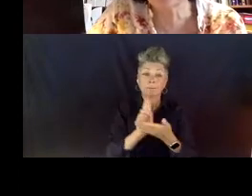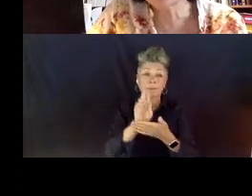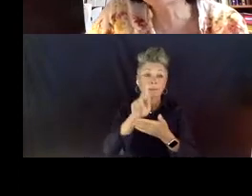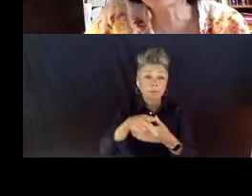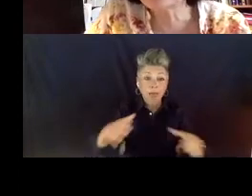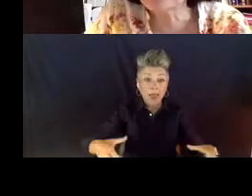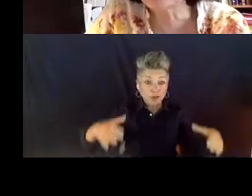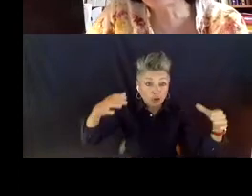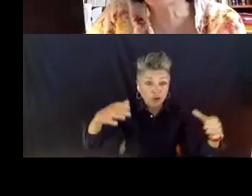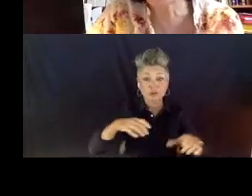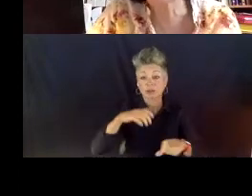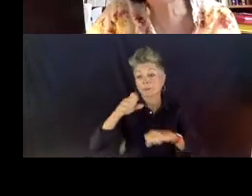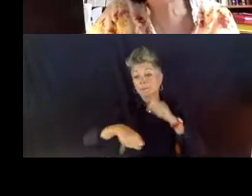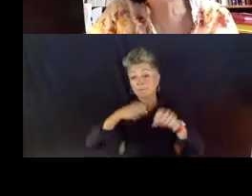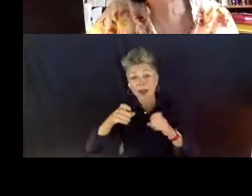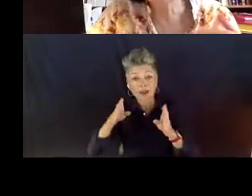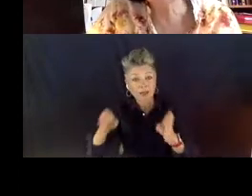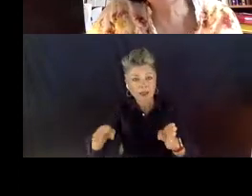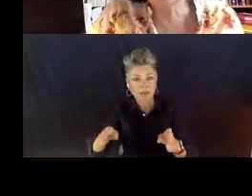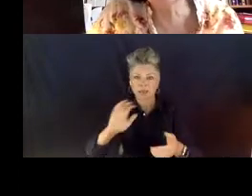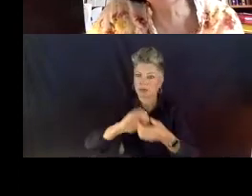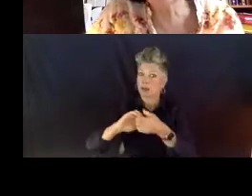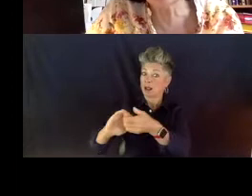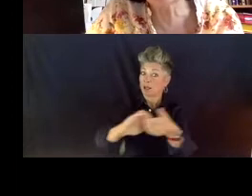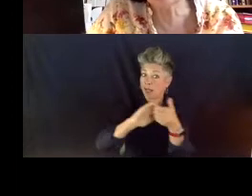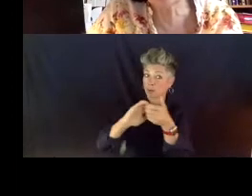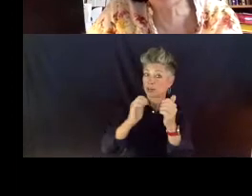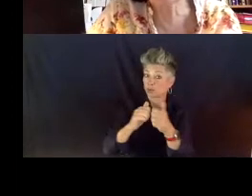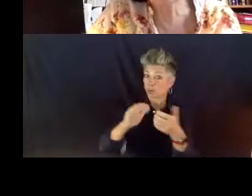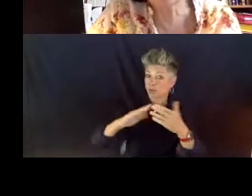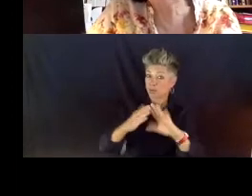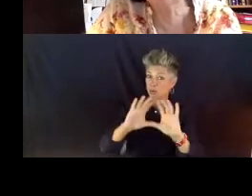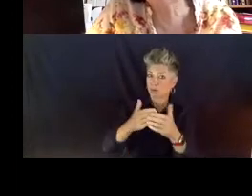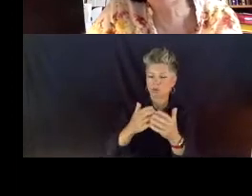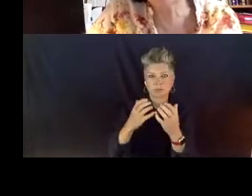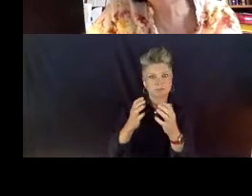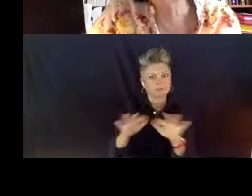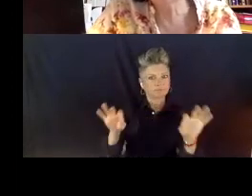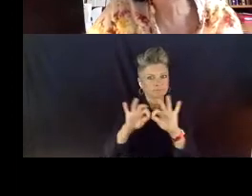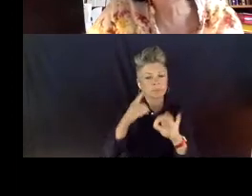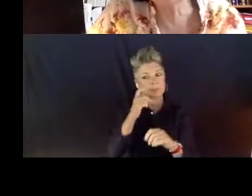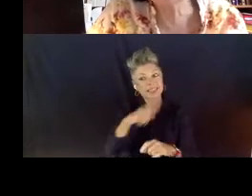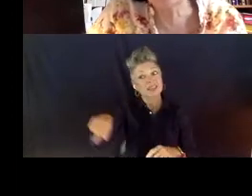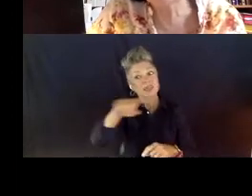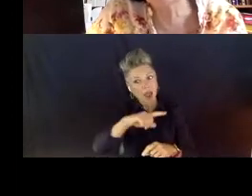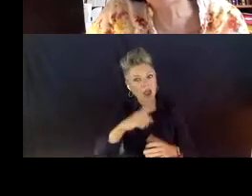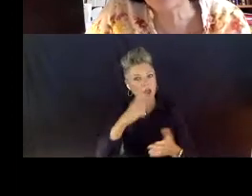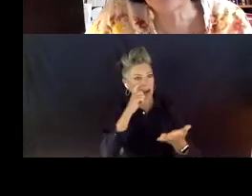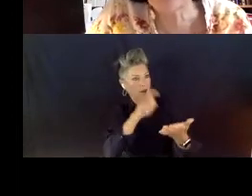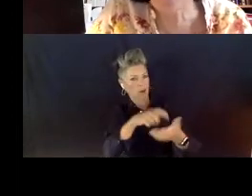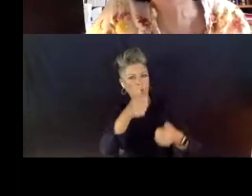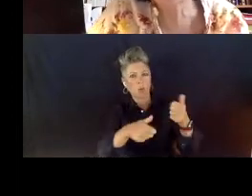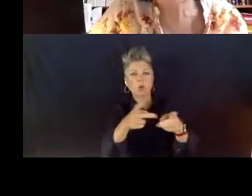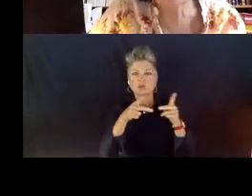groups is extremely important because it is the community groups that have to identify which are the places they